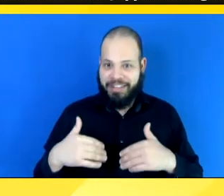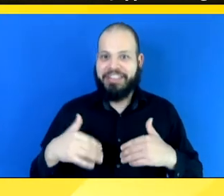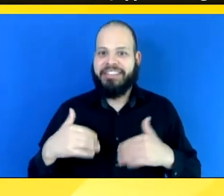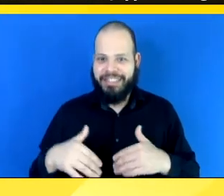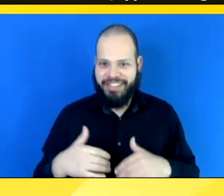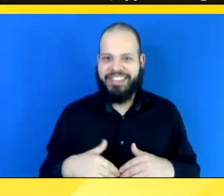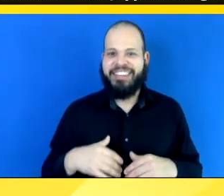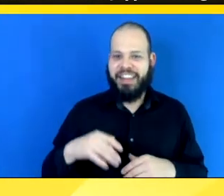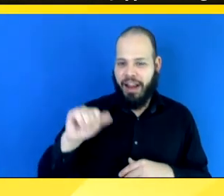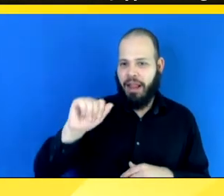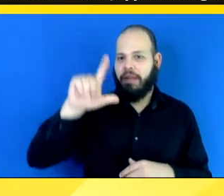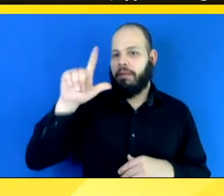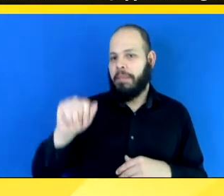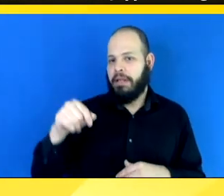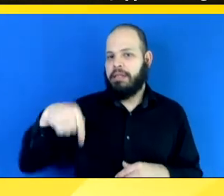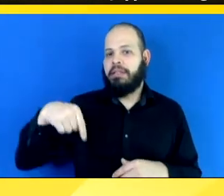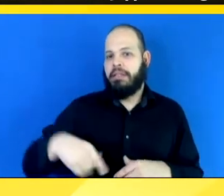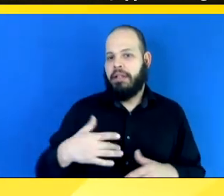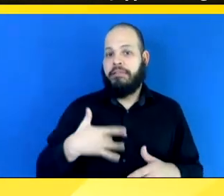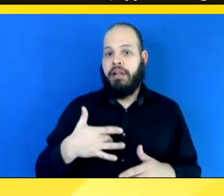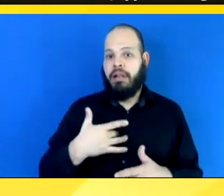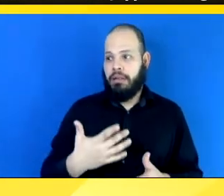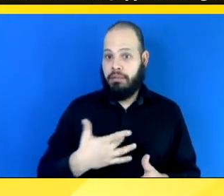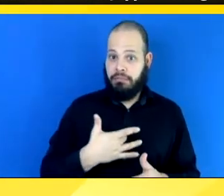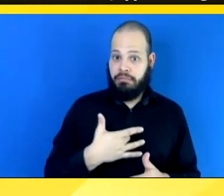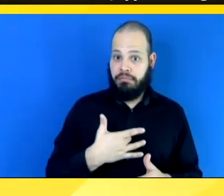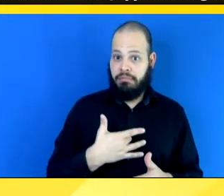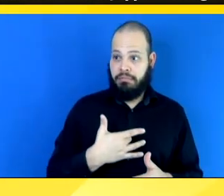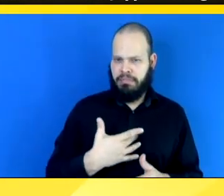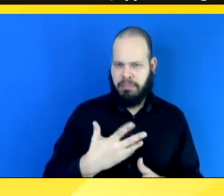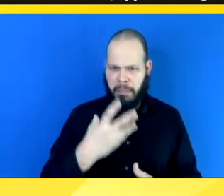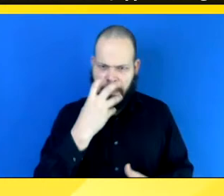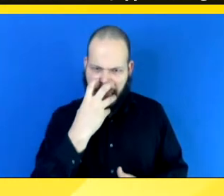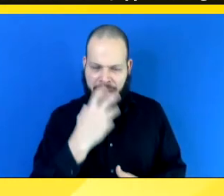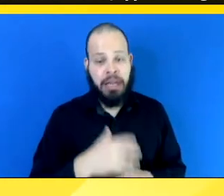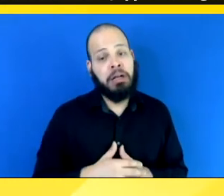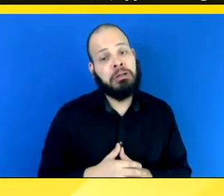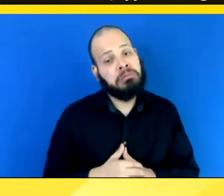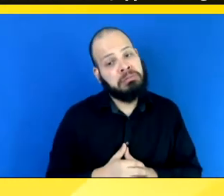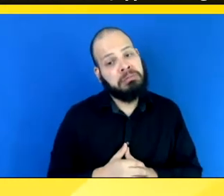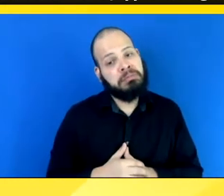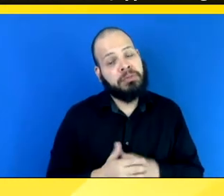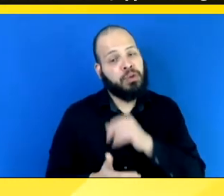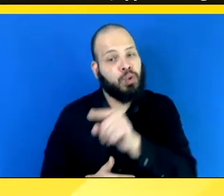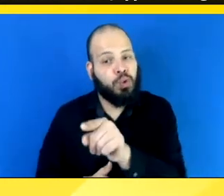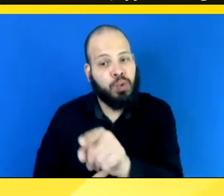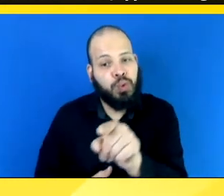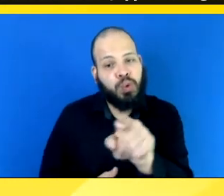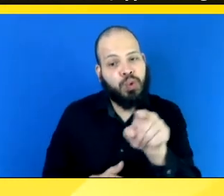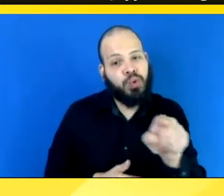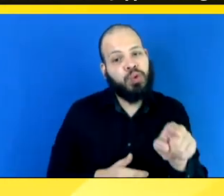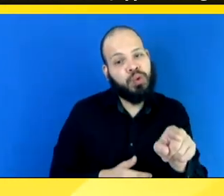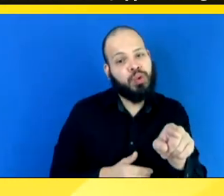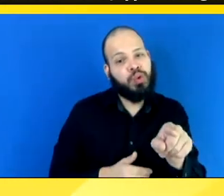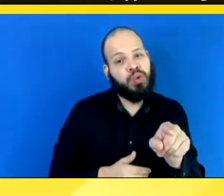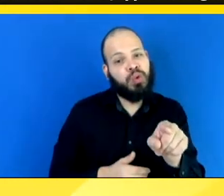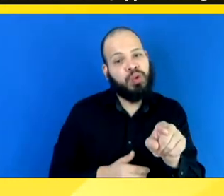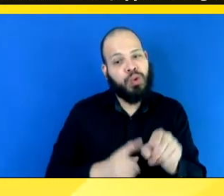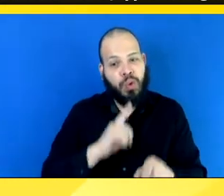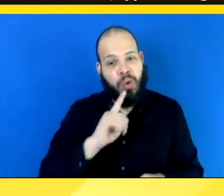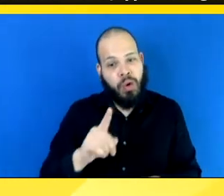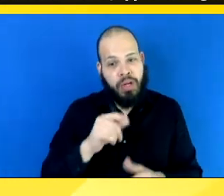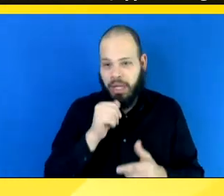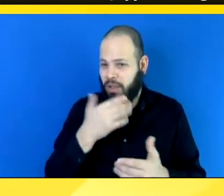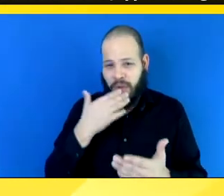feeling mighty mad about the fair and living wage that we never had. And that's why